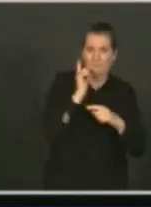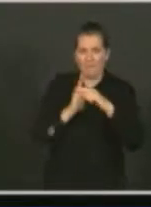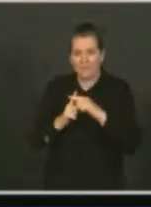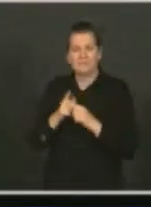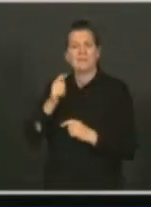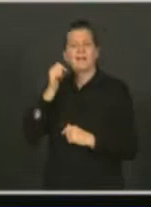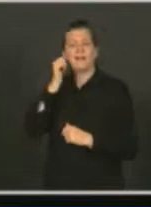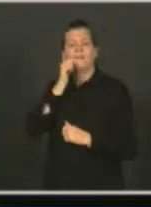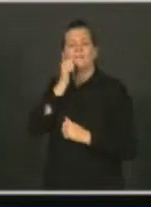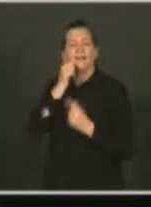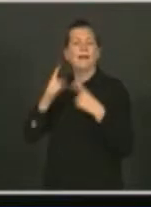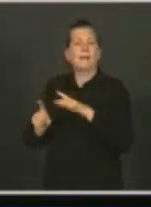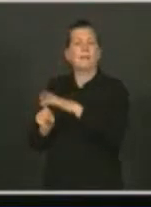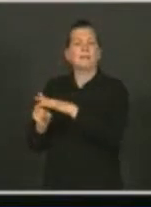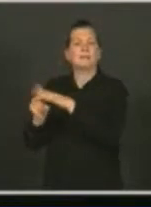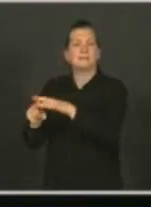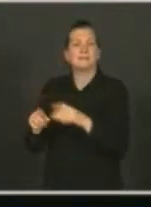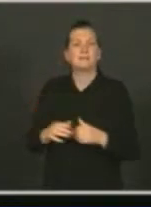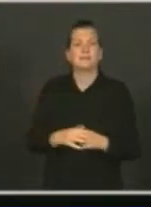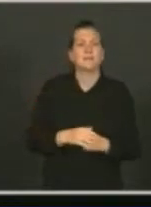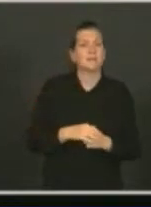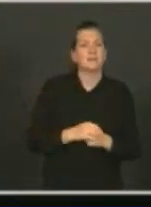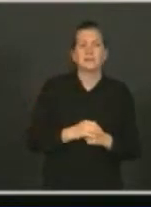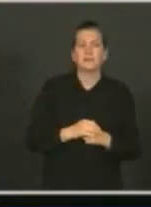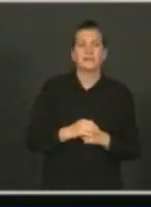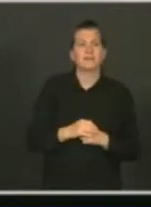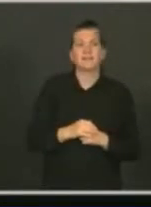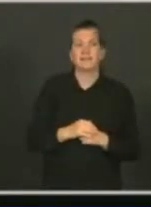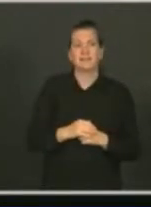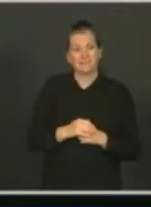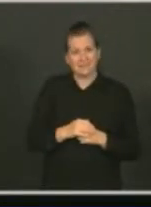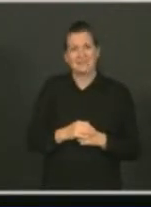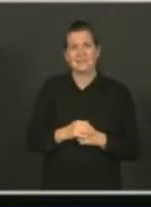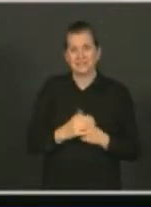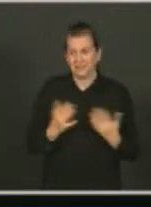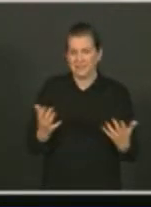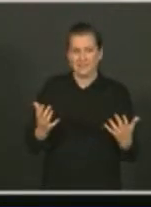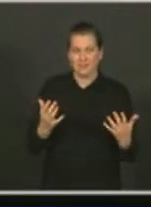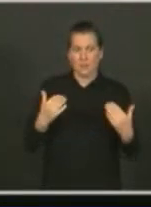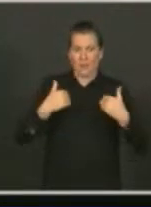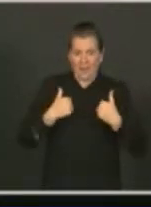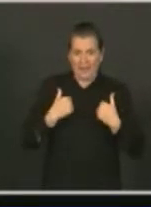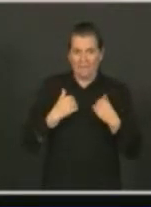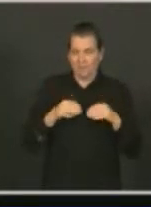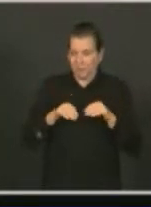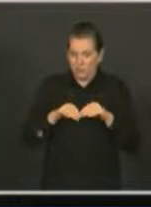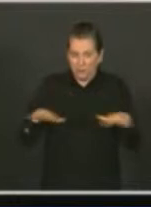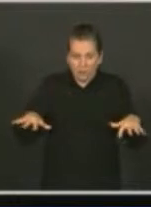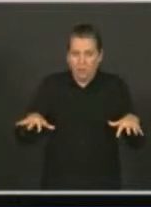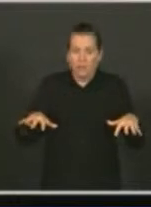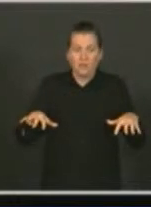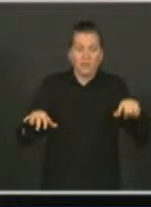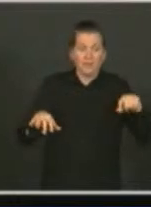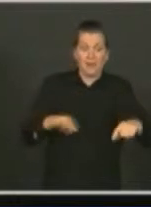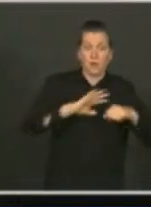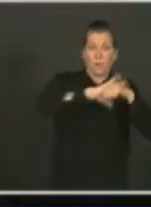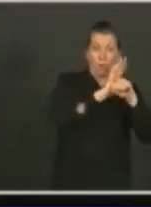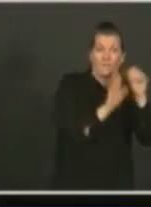non-COVID healthcare issues, and also a surge in COVID, and also we